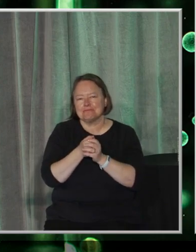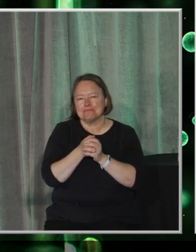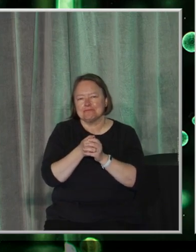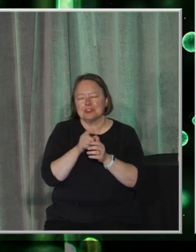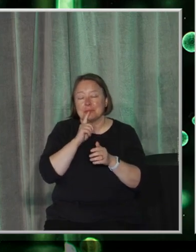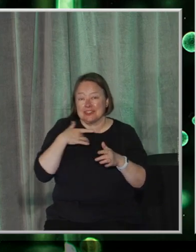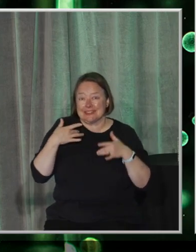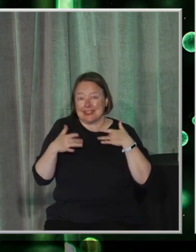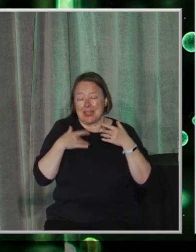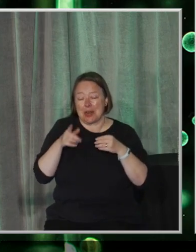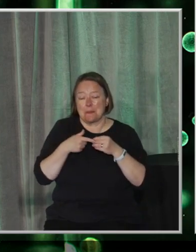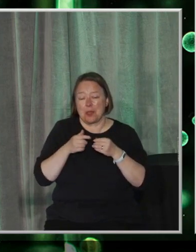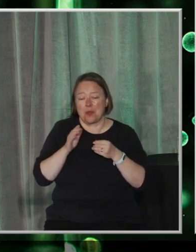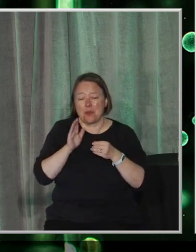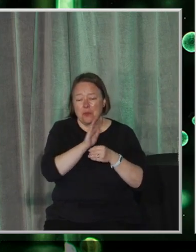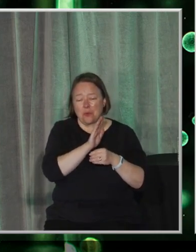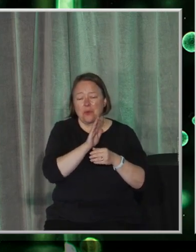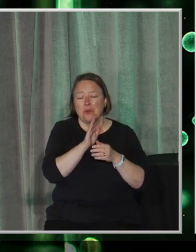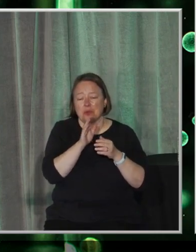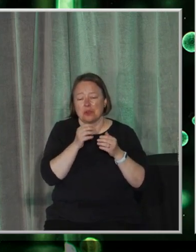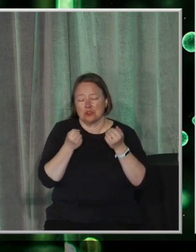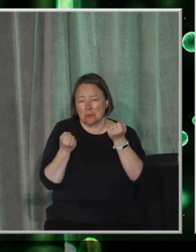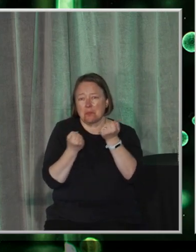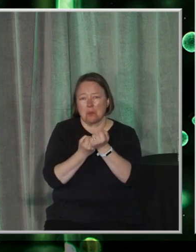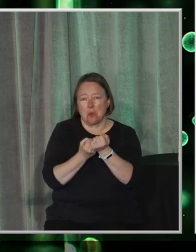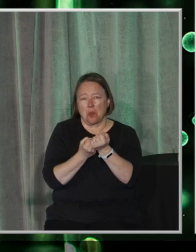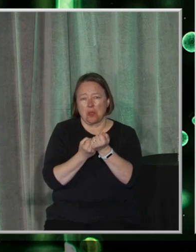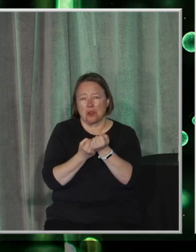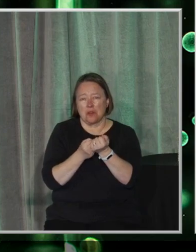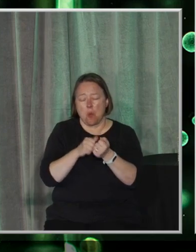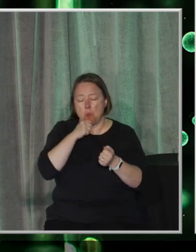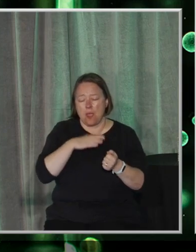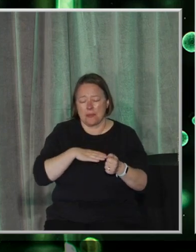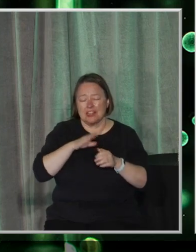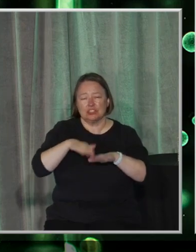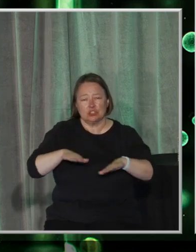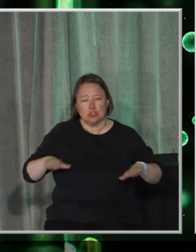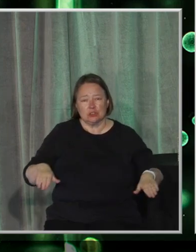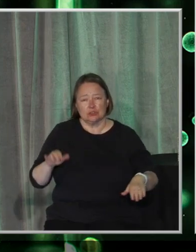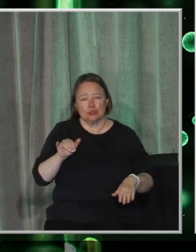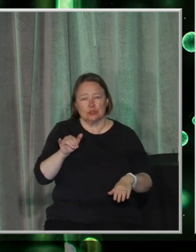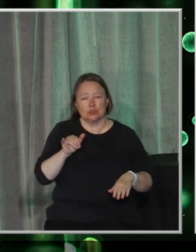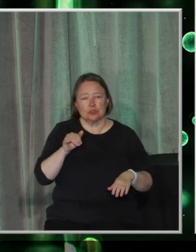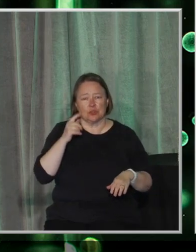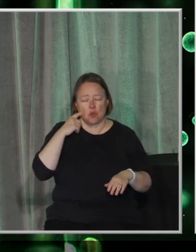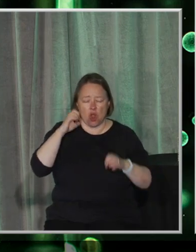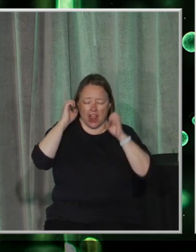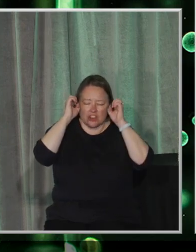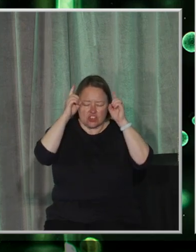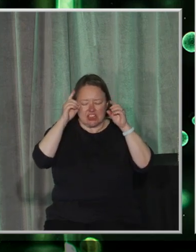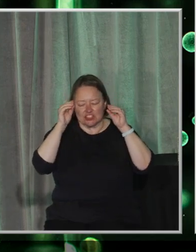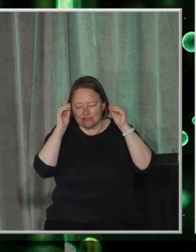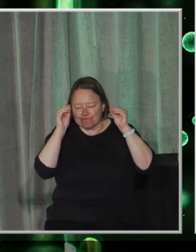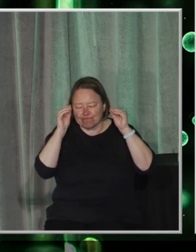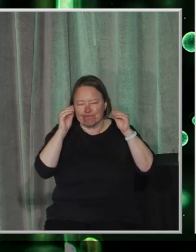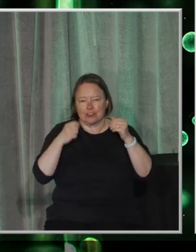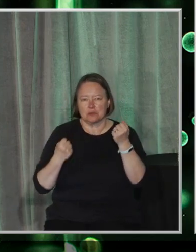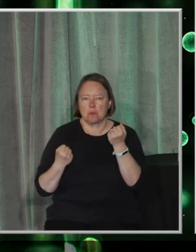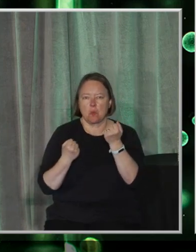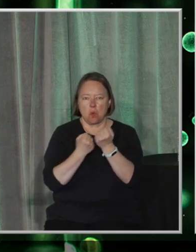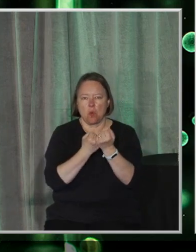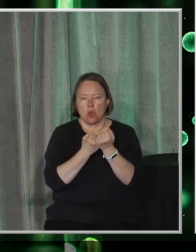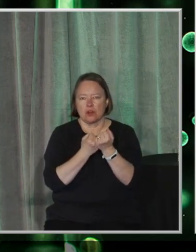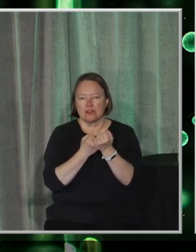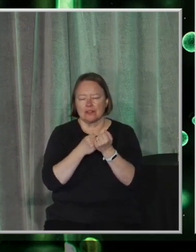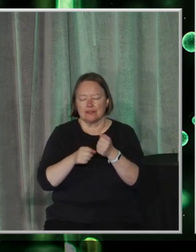we're very excited about your continued support of women and children in terms of kind of education as well as supporting